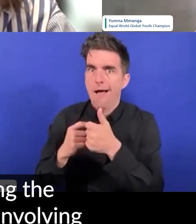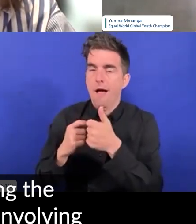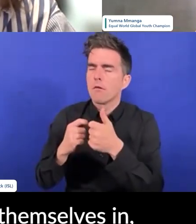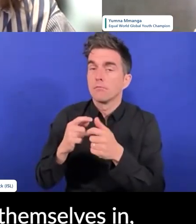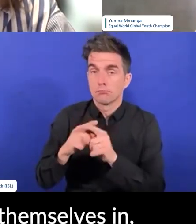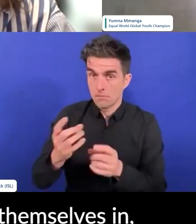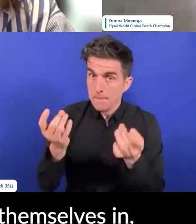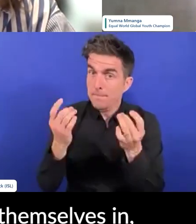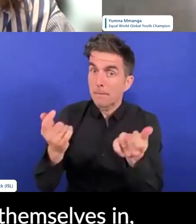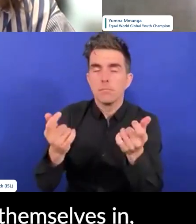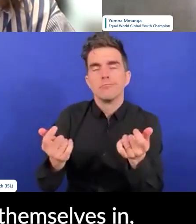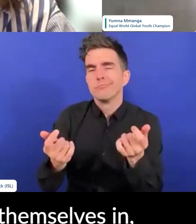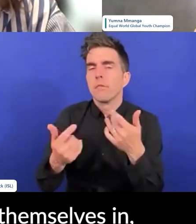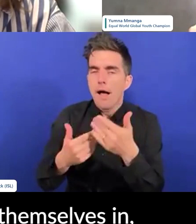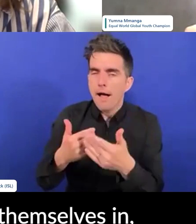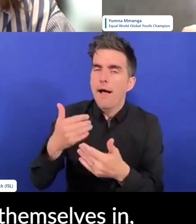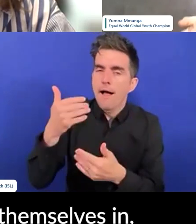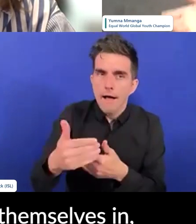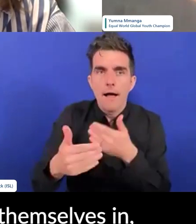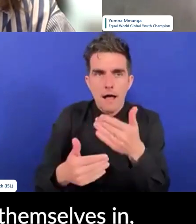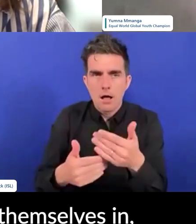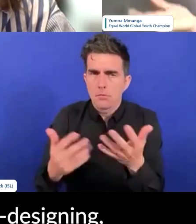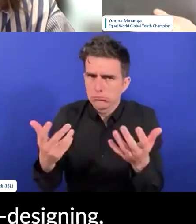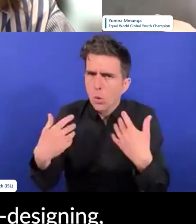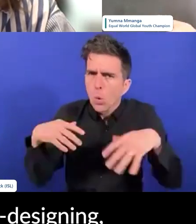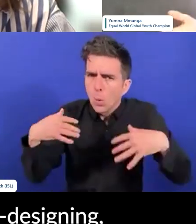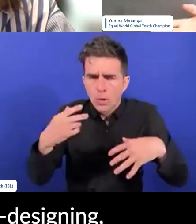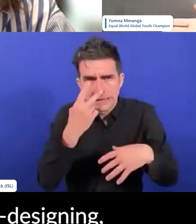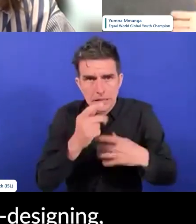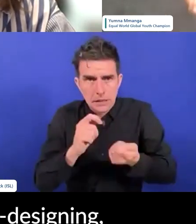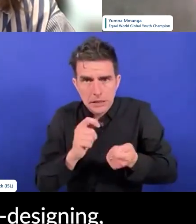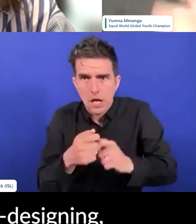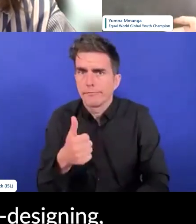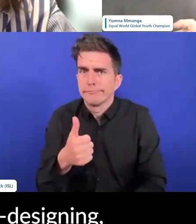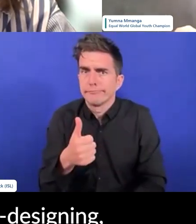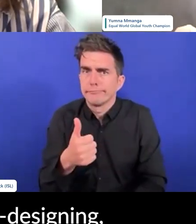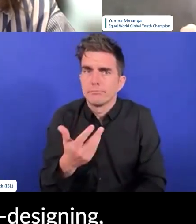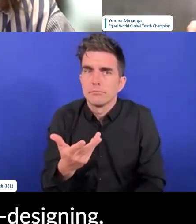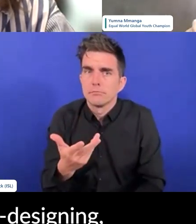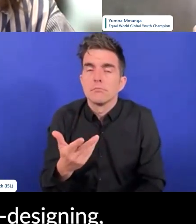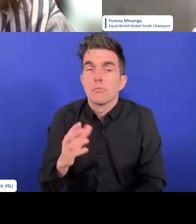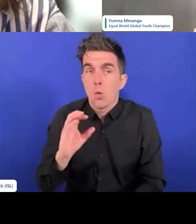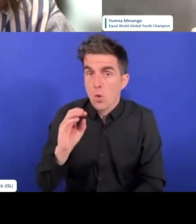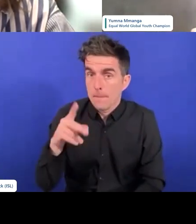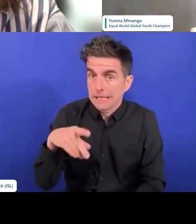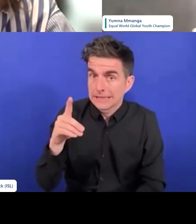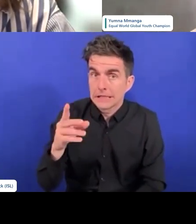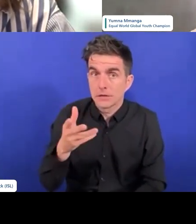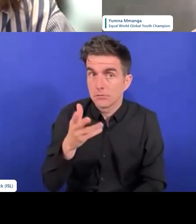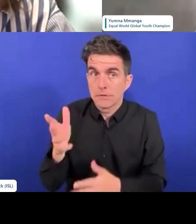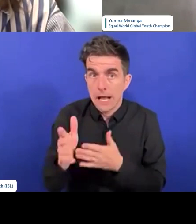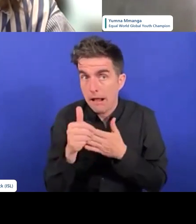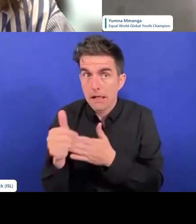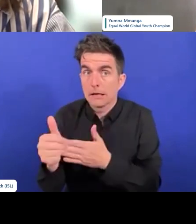involving people with disability themselves in facilitating, in co-designing,